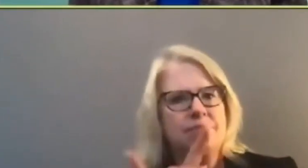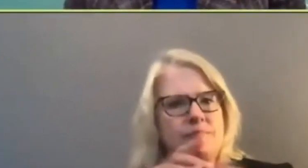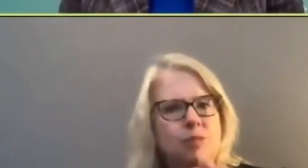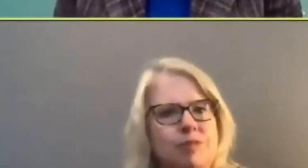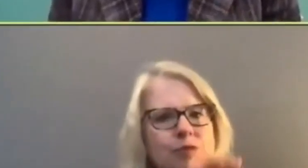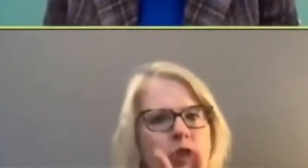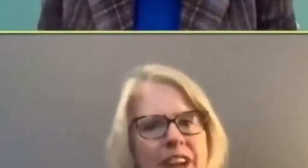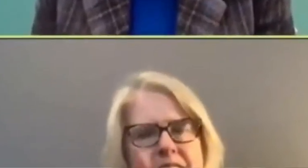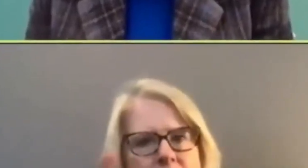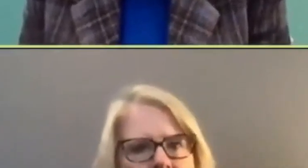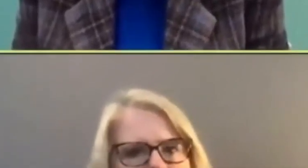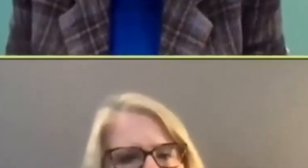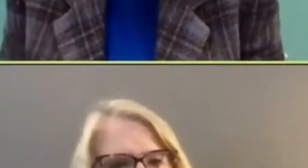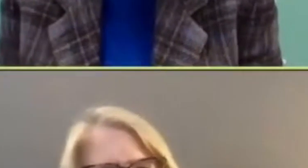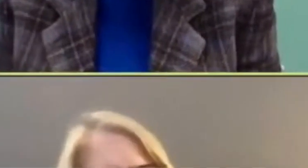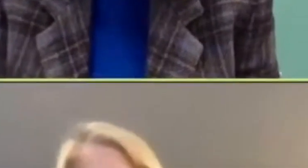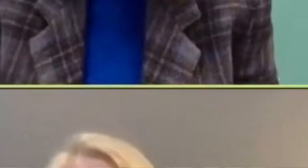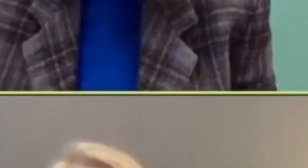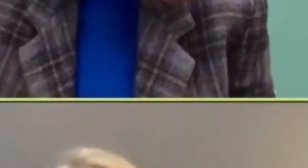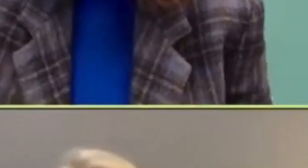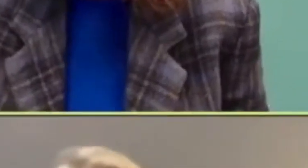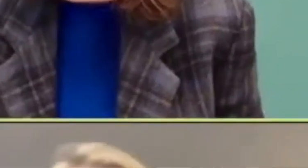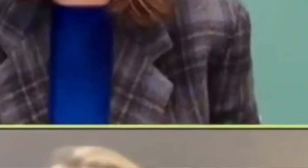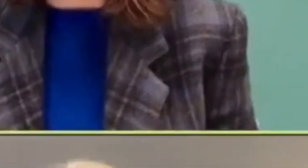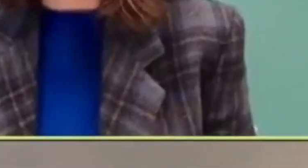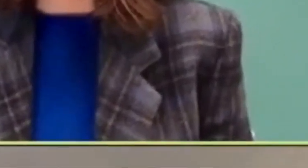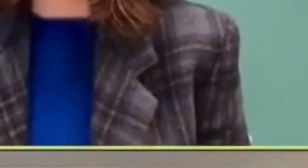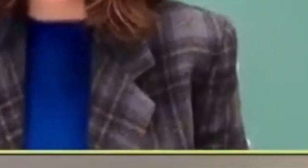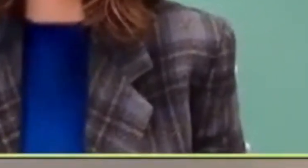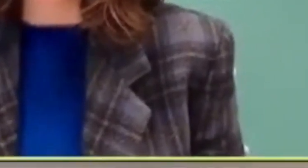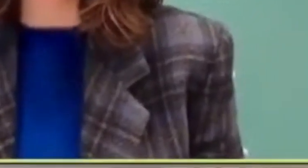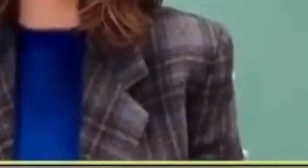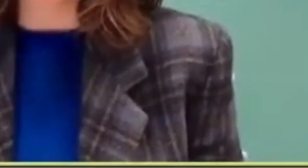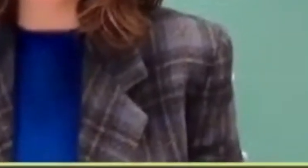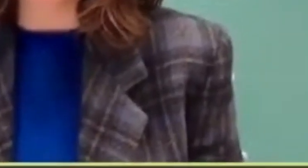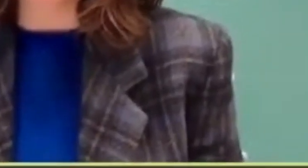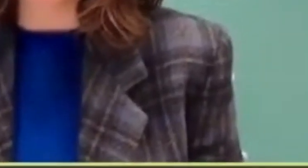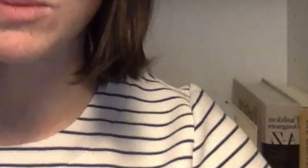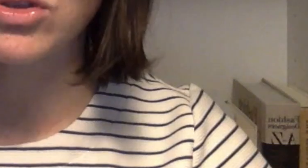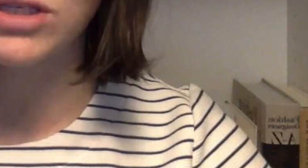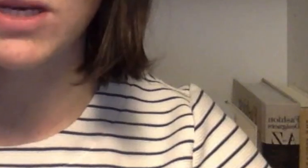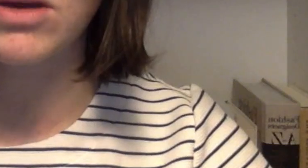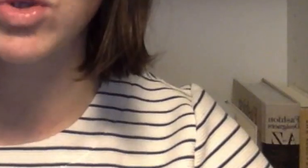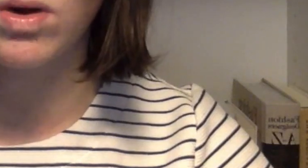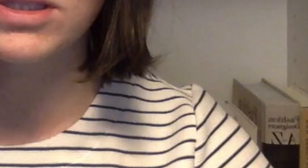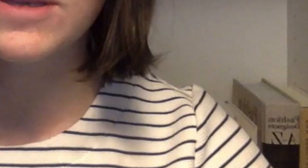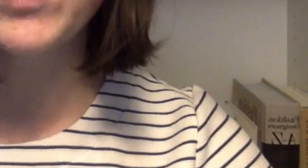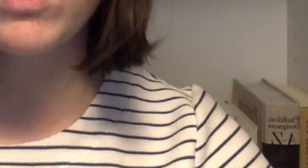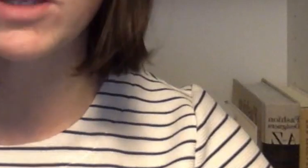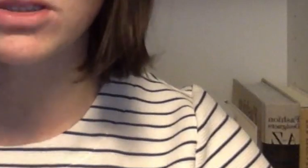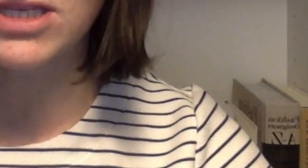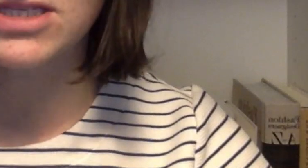with. This guidance applies even if you are considering an outdoor gathering. COVID-19 can be and has been transmitted